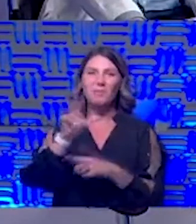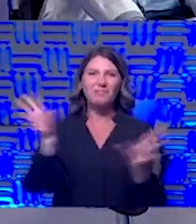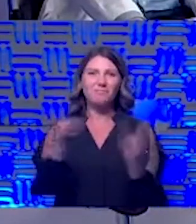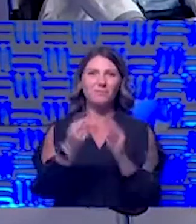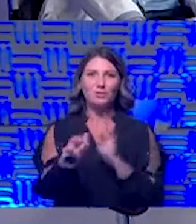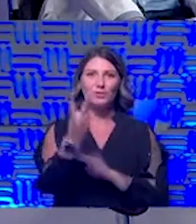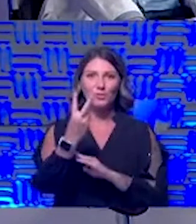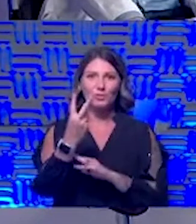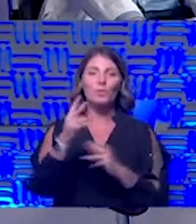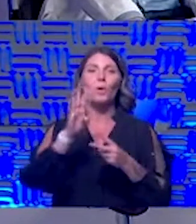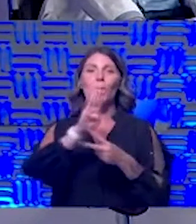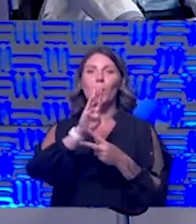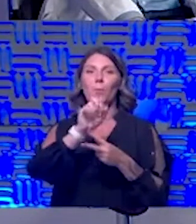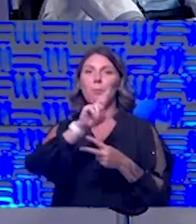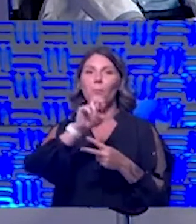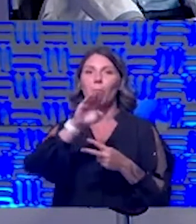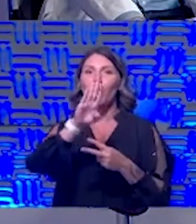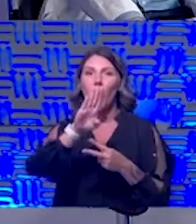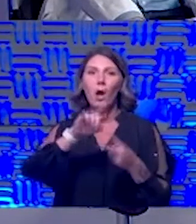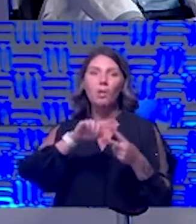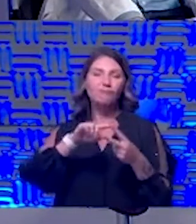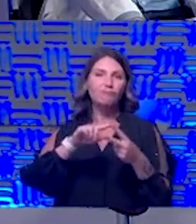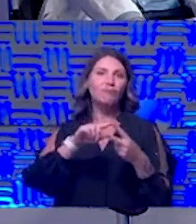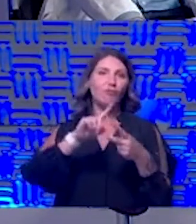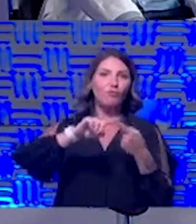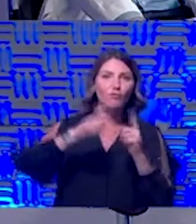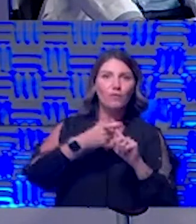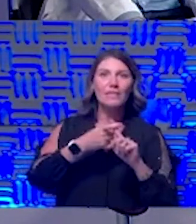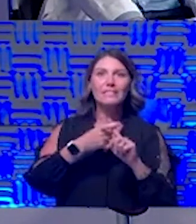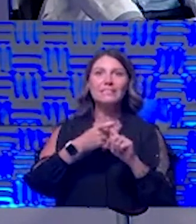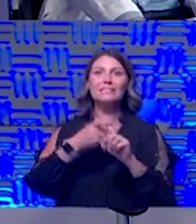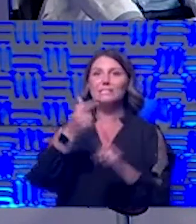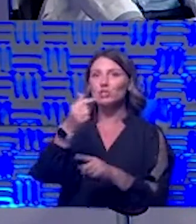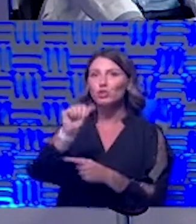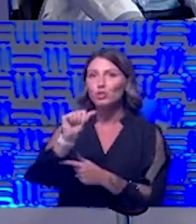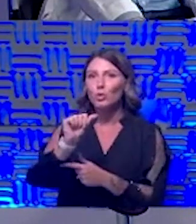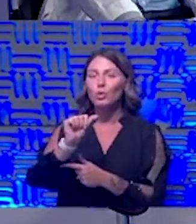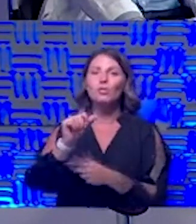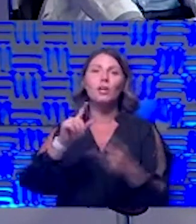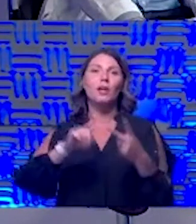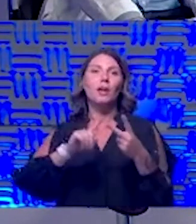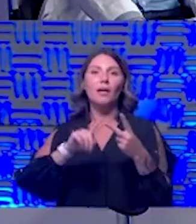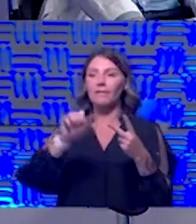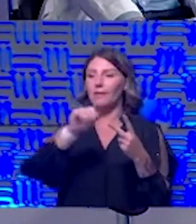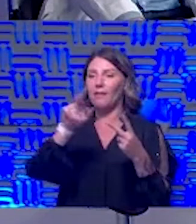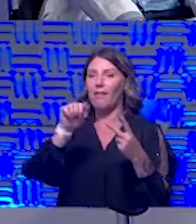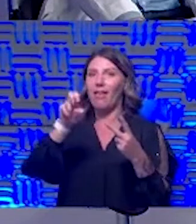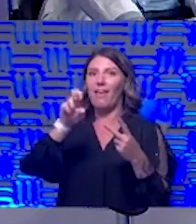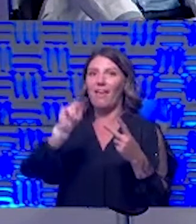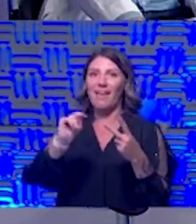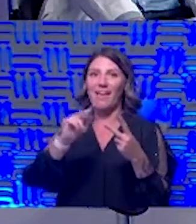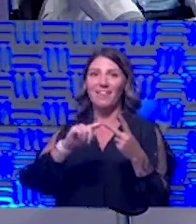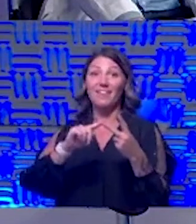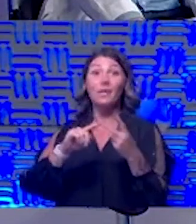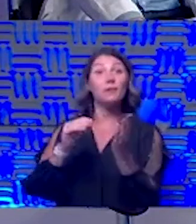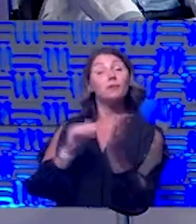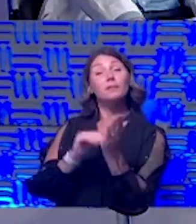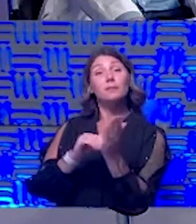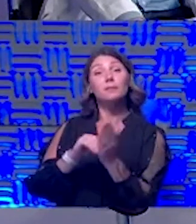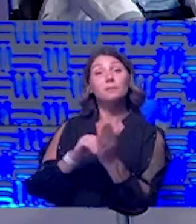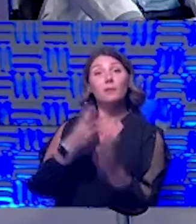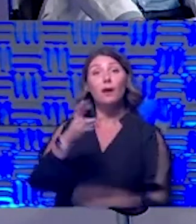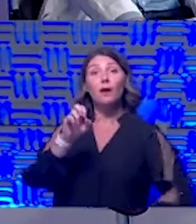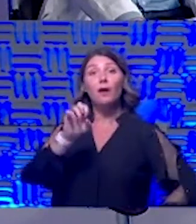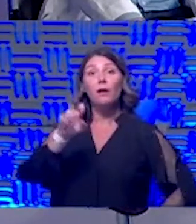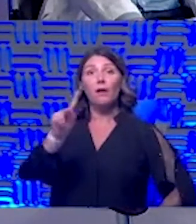One is Barb. She's got friends at Winterton, Georgia. She wants to know if they should quarantine. The other one is Alan wants to know, Doc Hawk, are